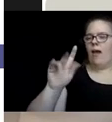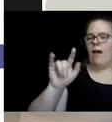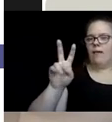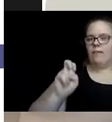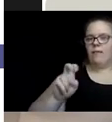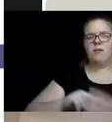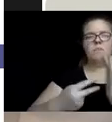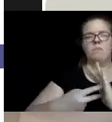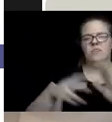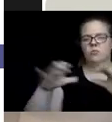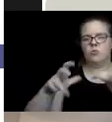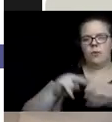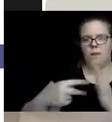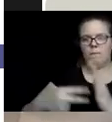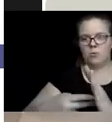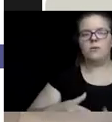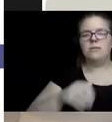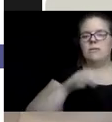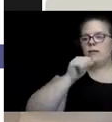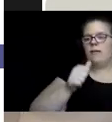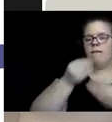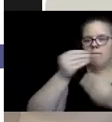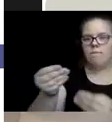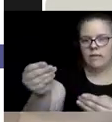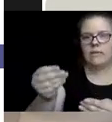feeding, not bathing, not medicating.